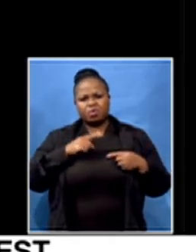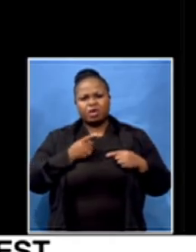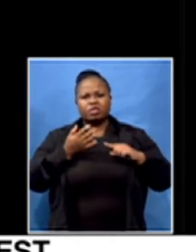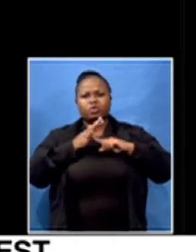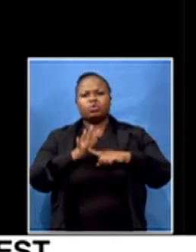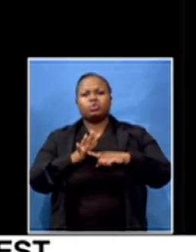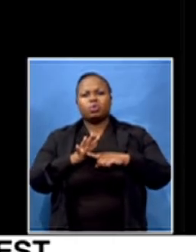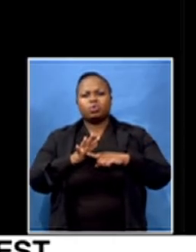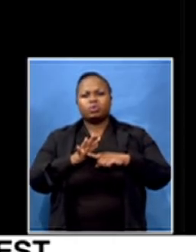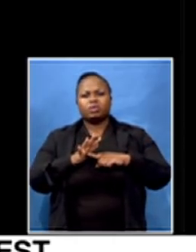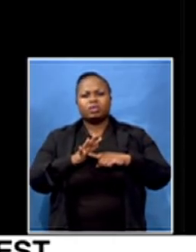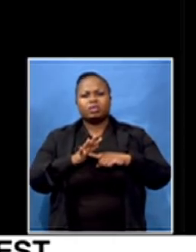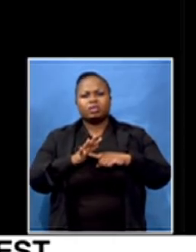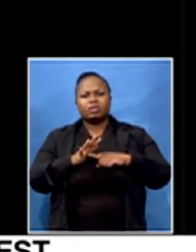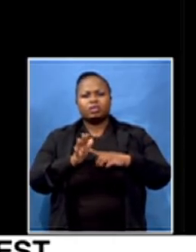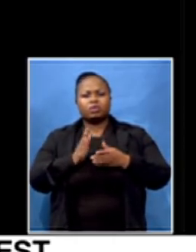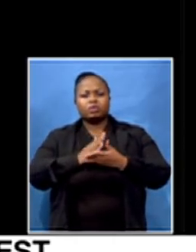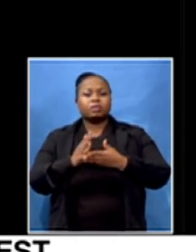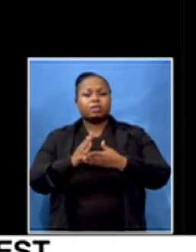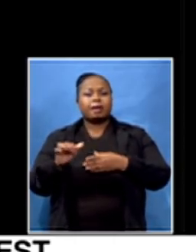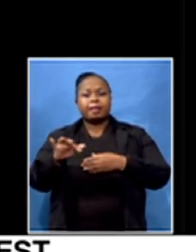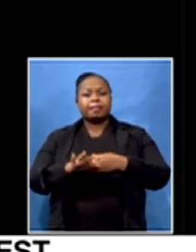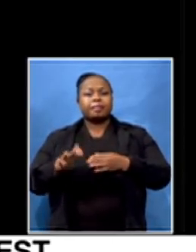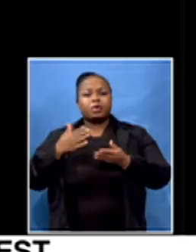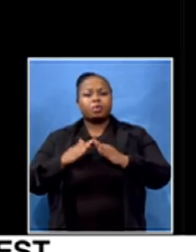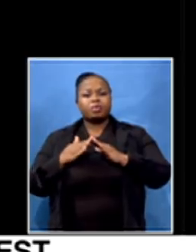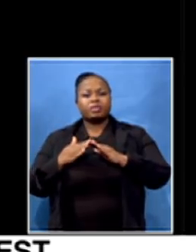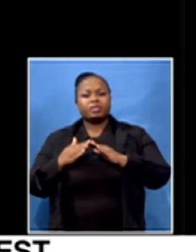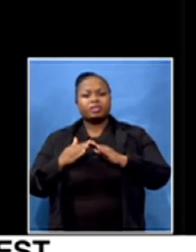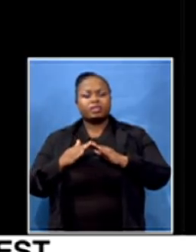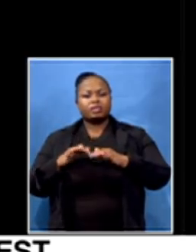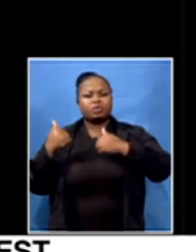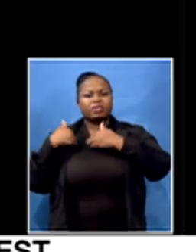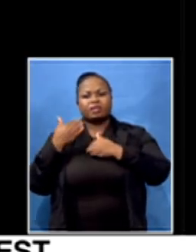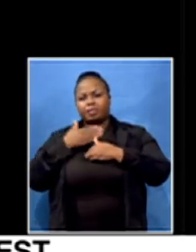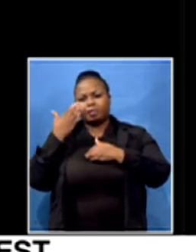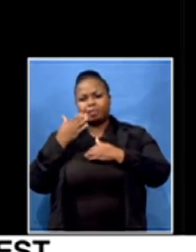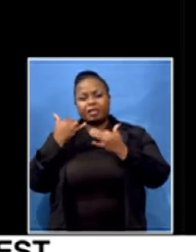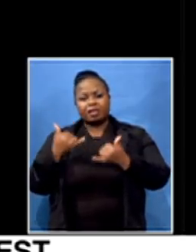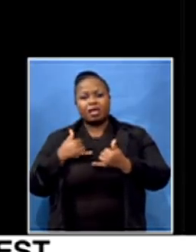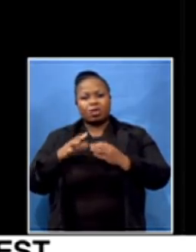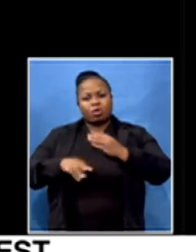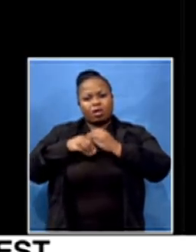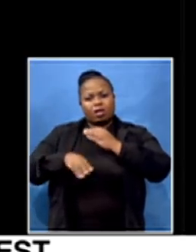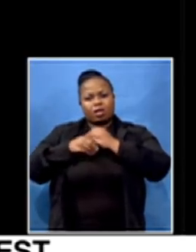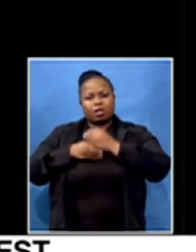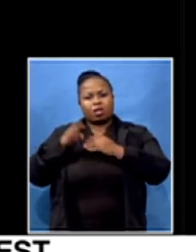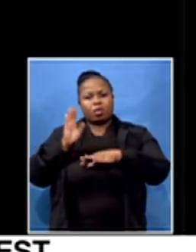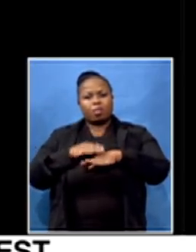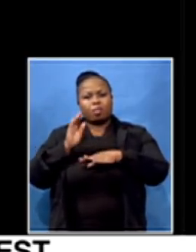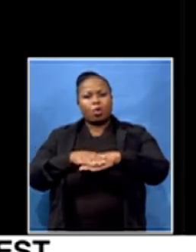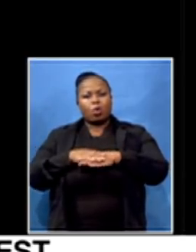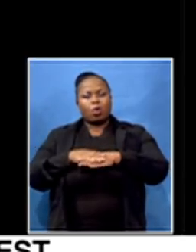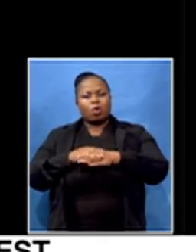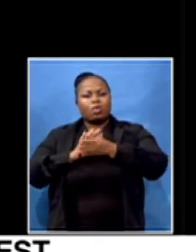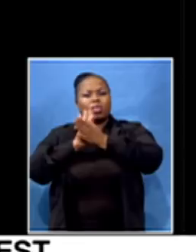quite safe or not that distressed, but now Mangaung is added to that hotspots. What was the reason for Mangaung being